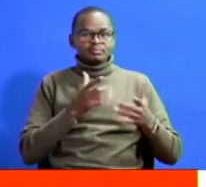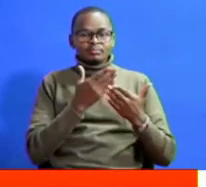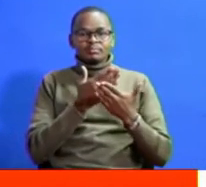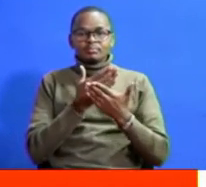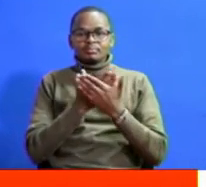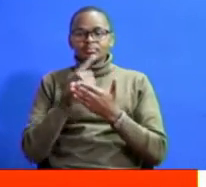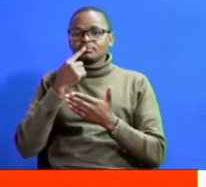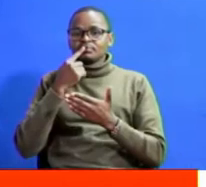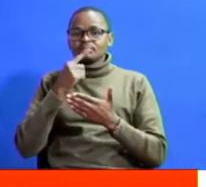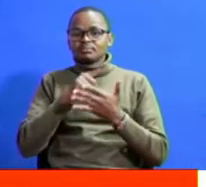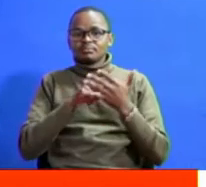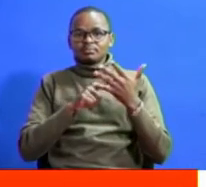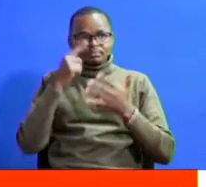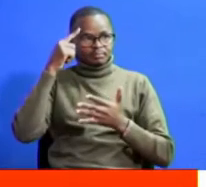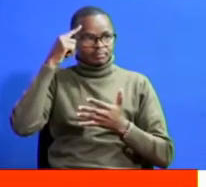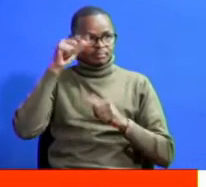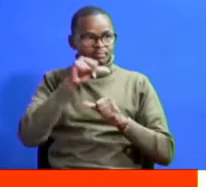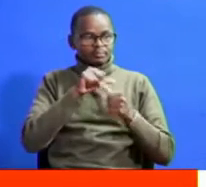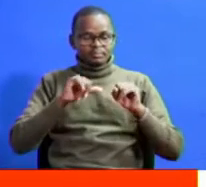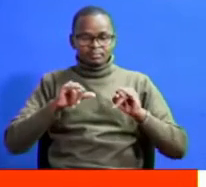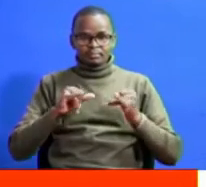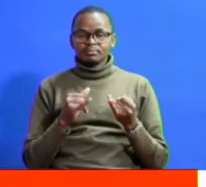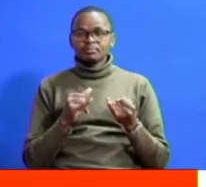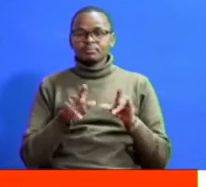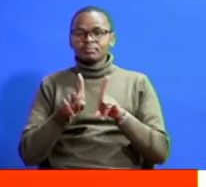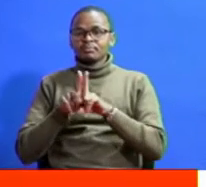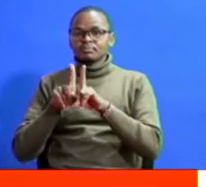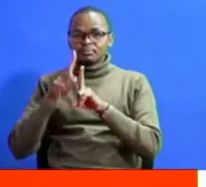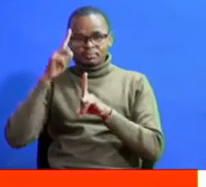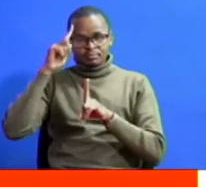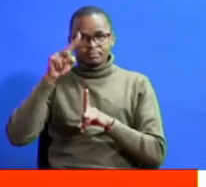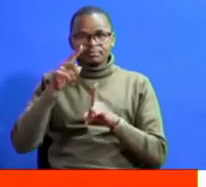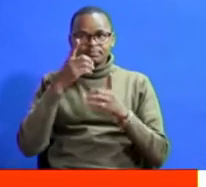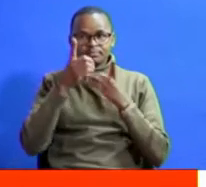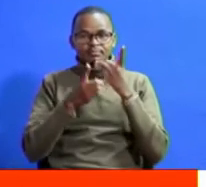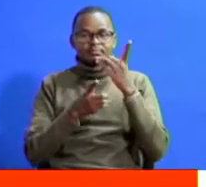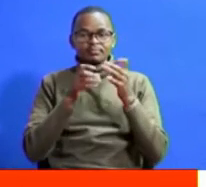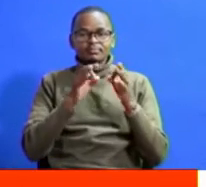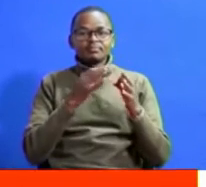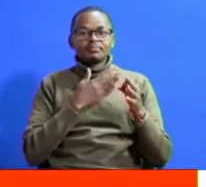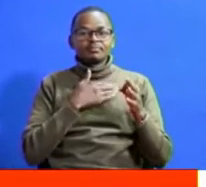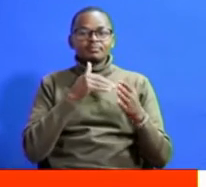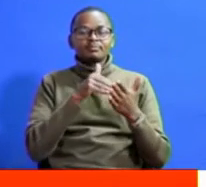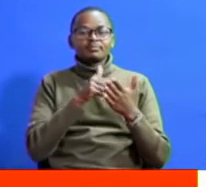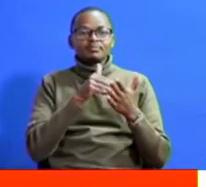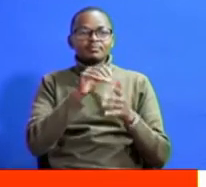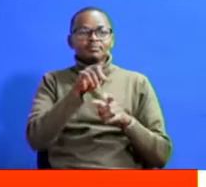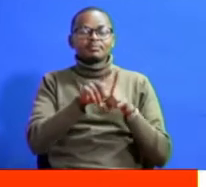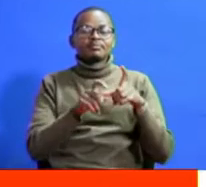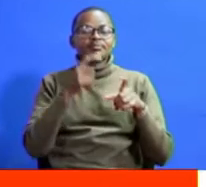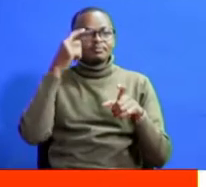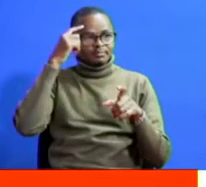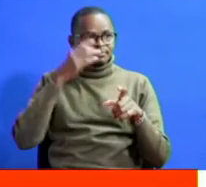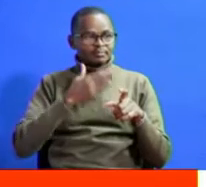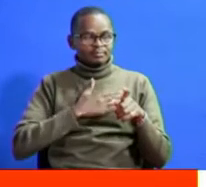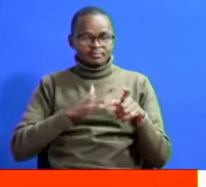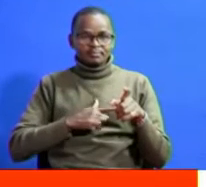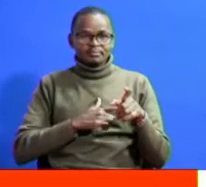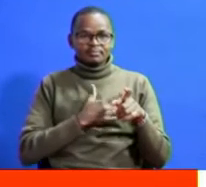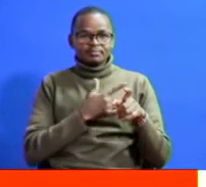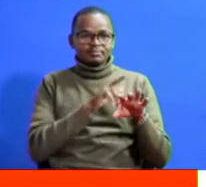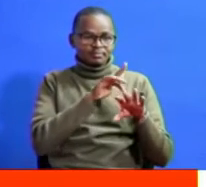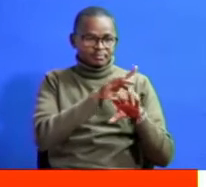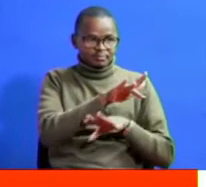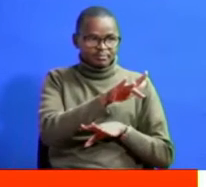tell me what you think about the bulletin and as well for this discussion. If you might be having questions for my guest, tell me in the